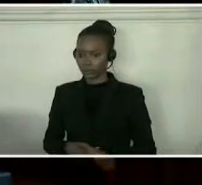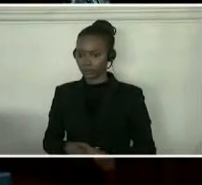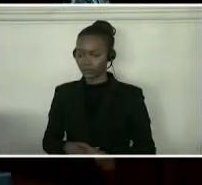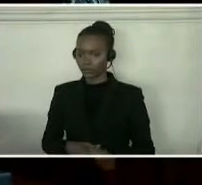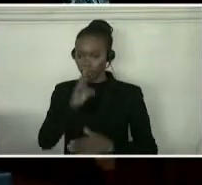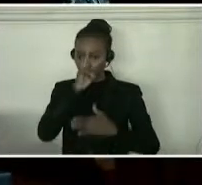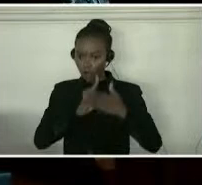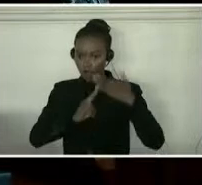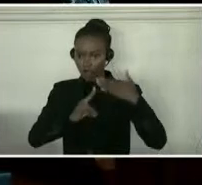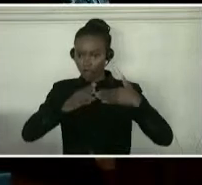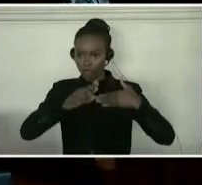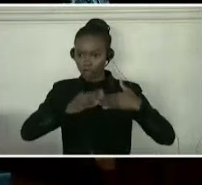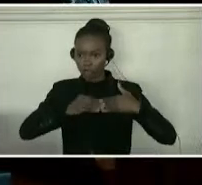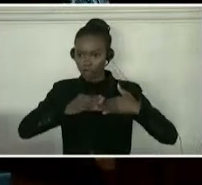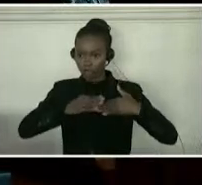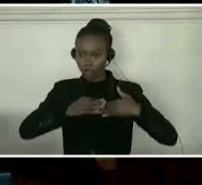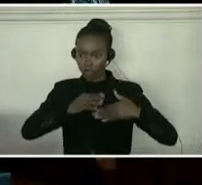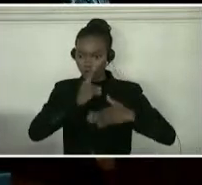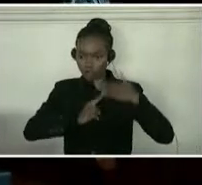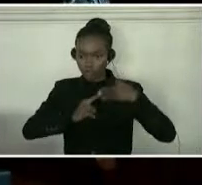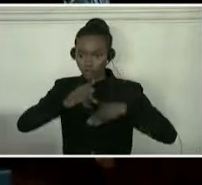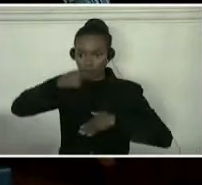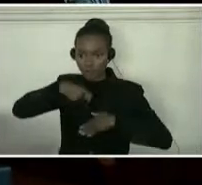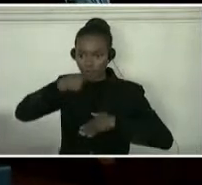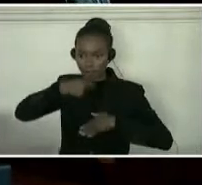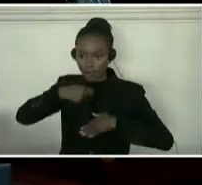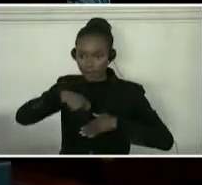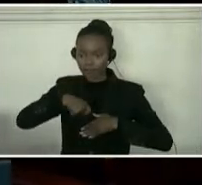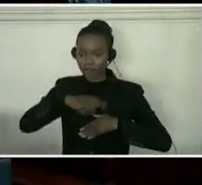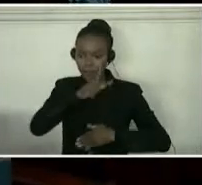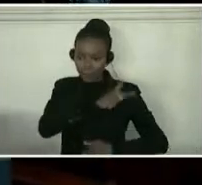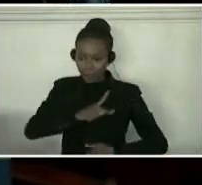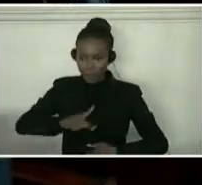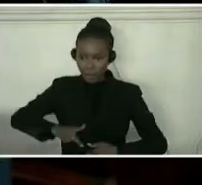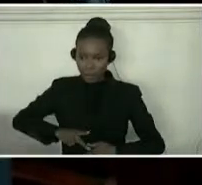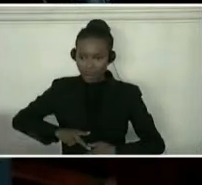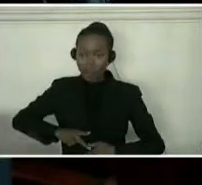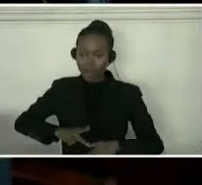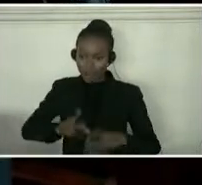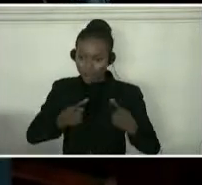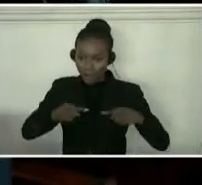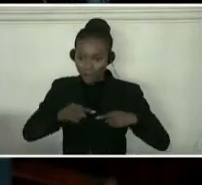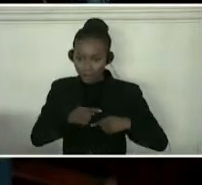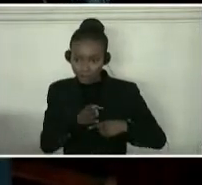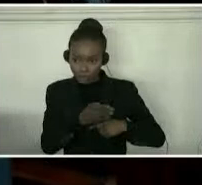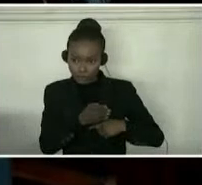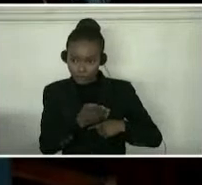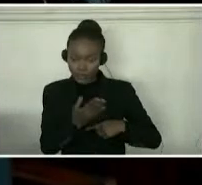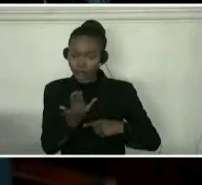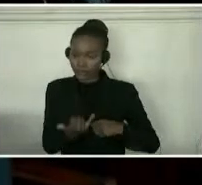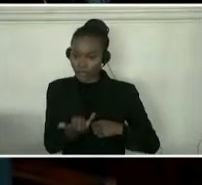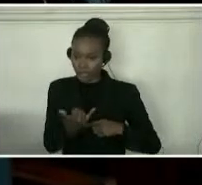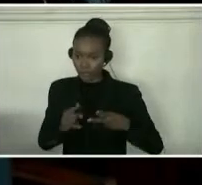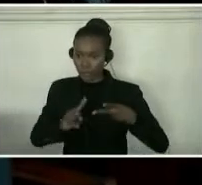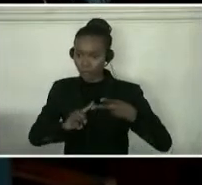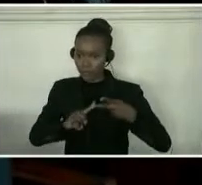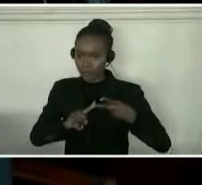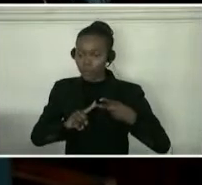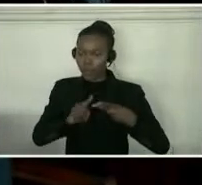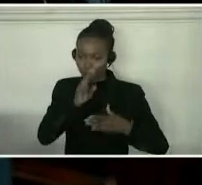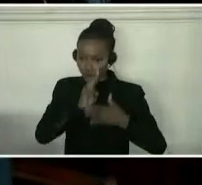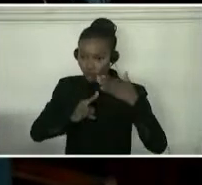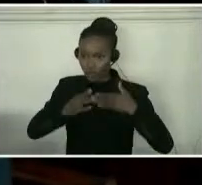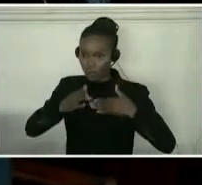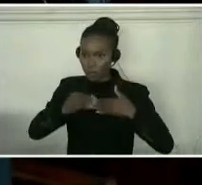honorable speaker our premier in absentia honorable members distinguished guest